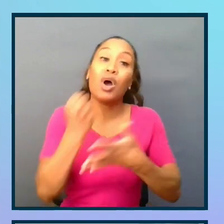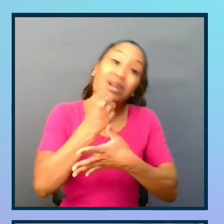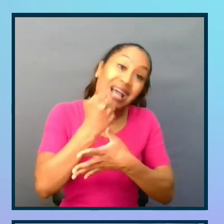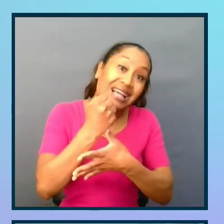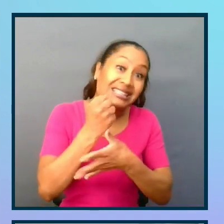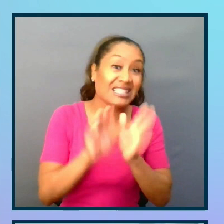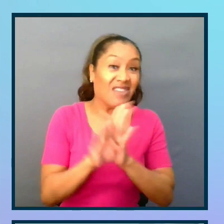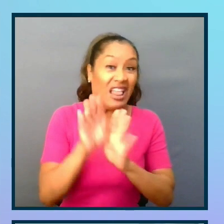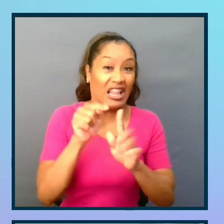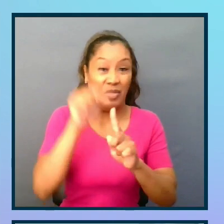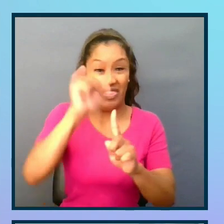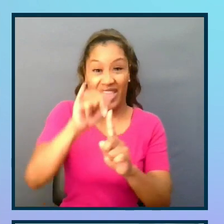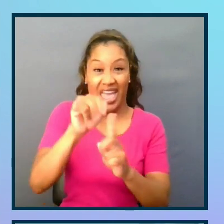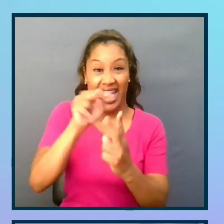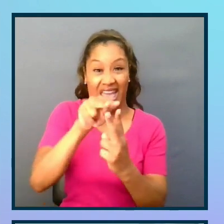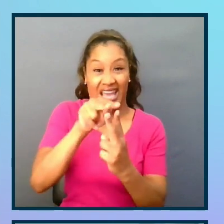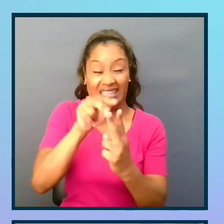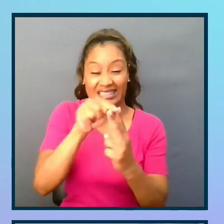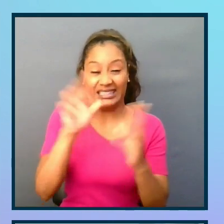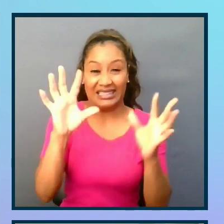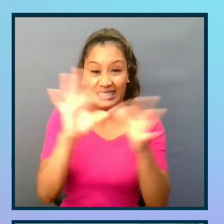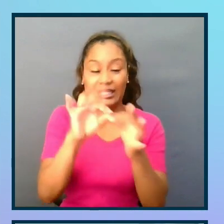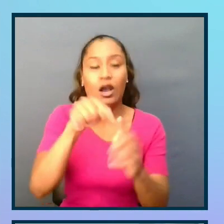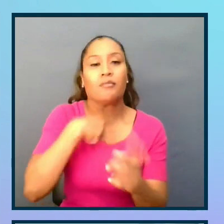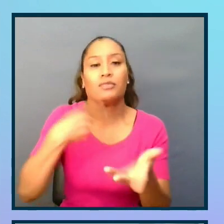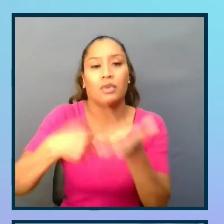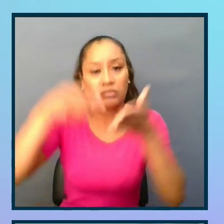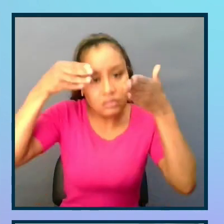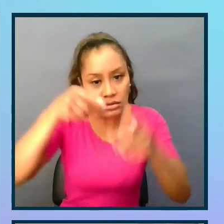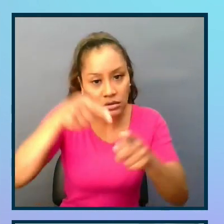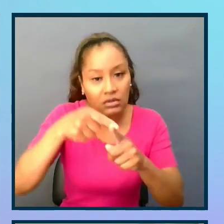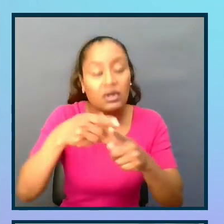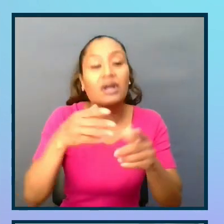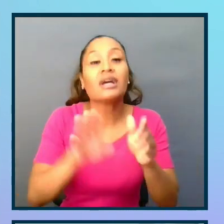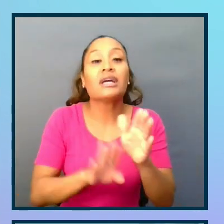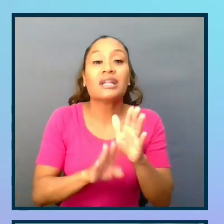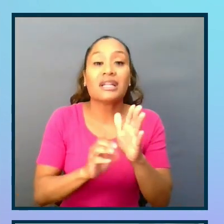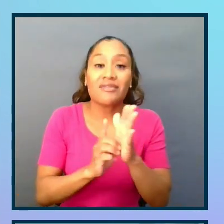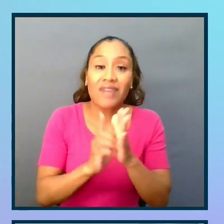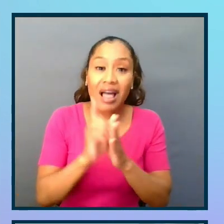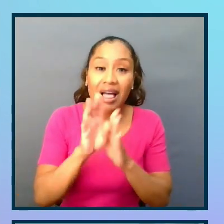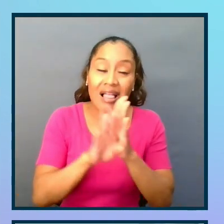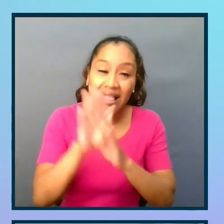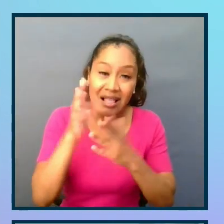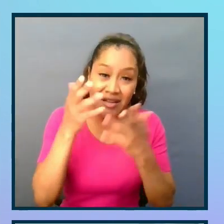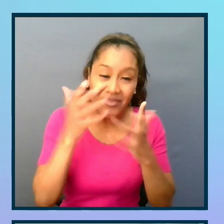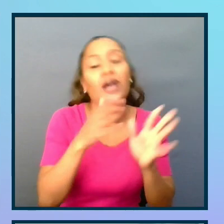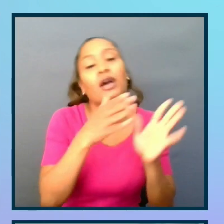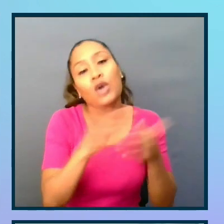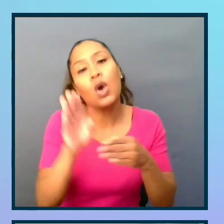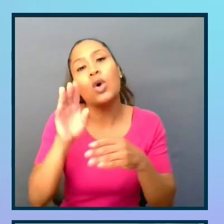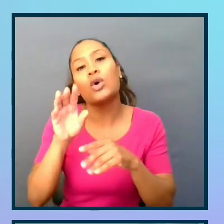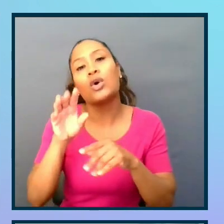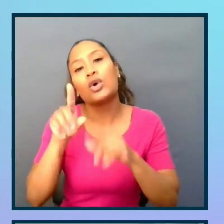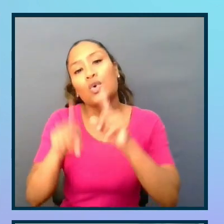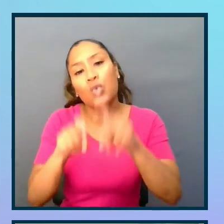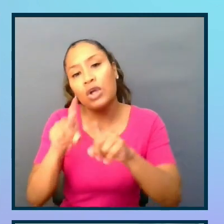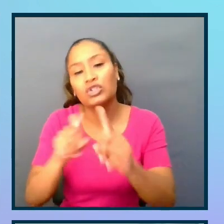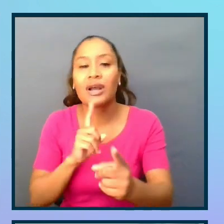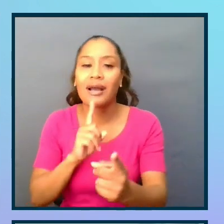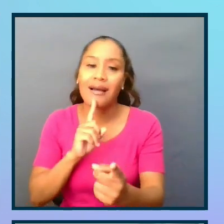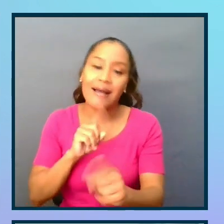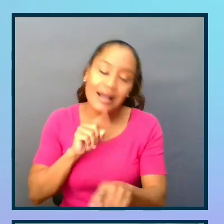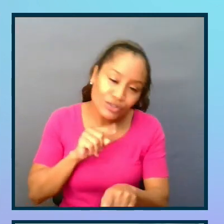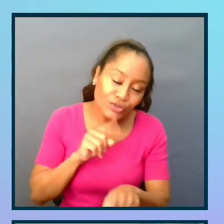to be talking about today. After it's developed, it goes into QA and then it's deployed. And then we pick back up more items